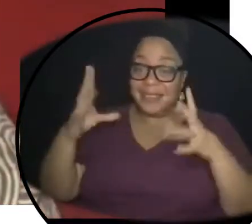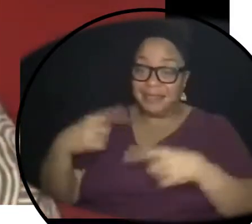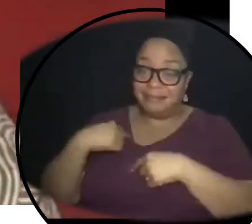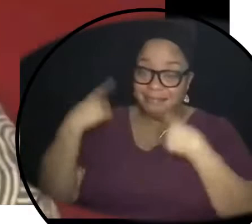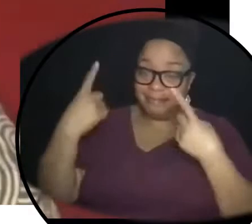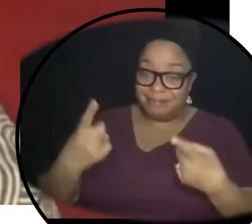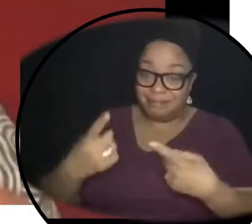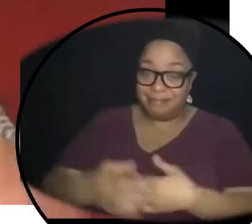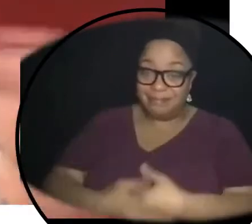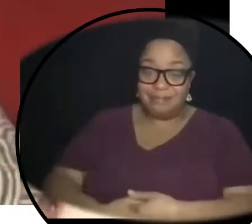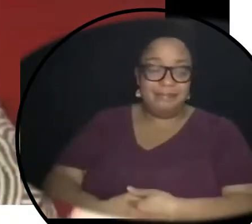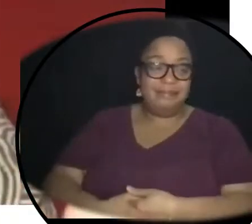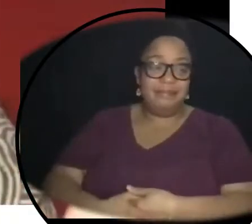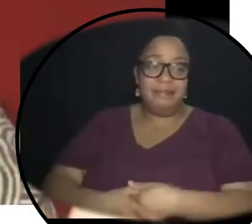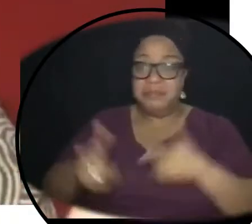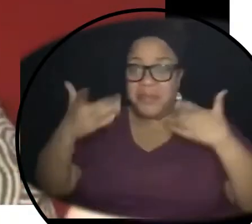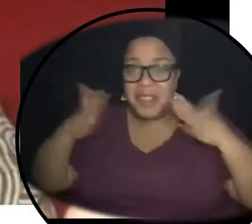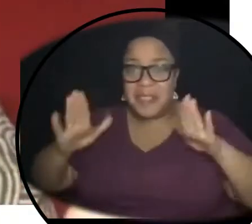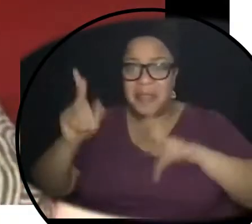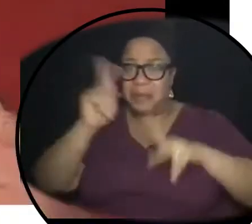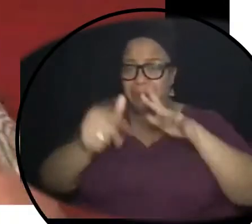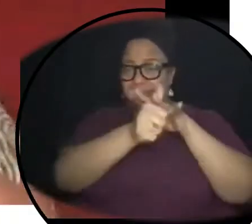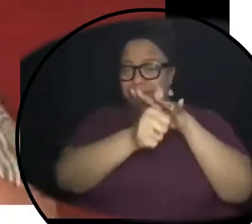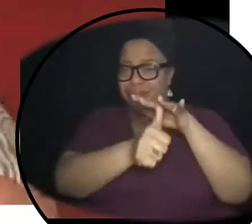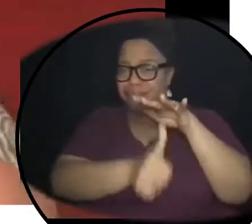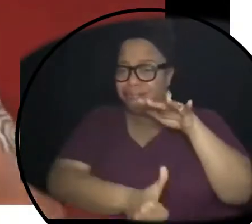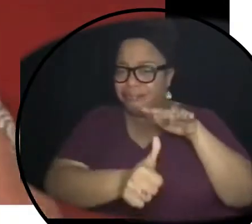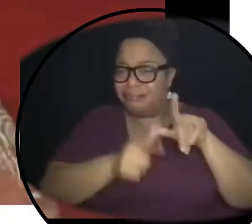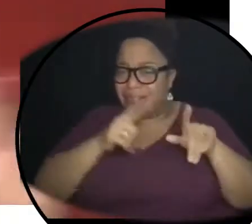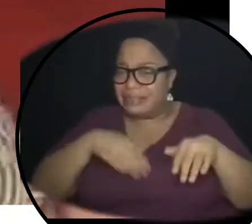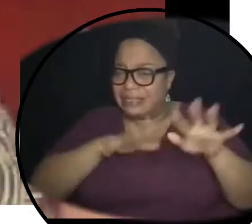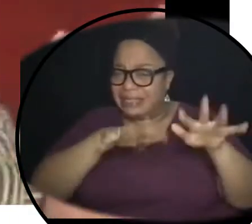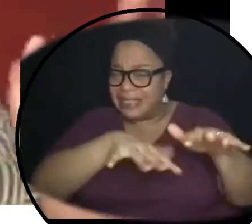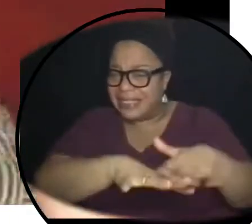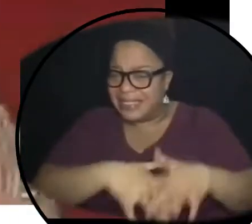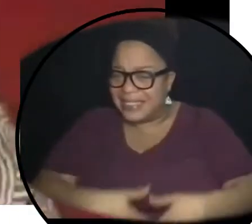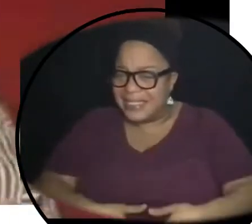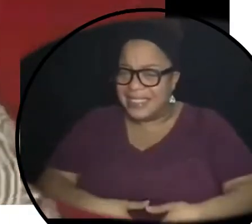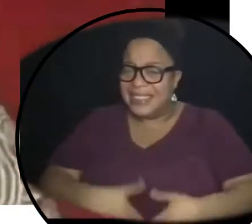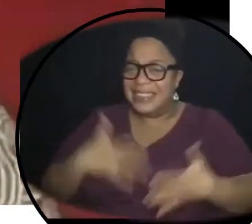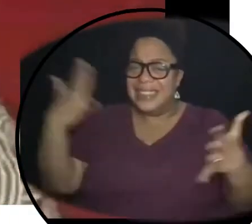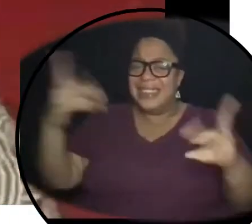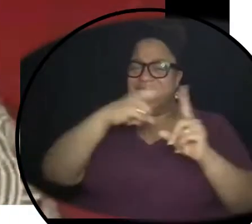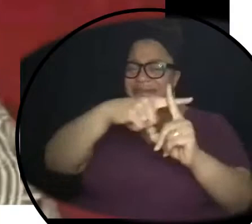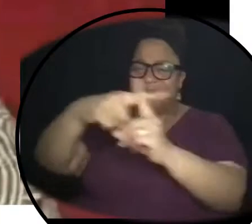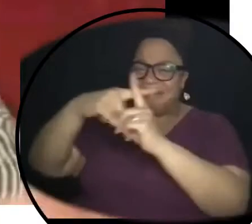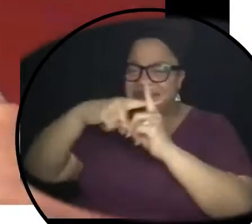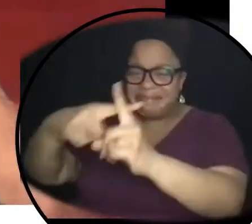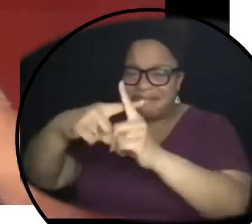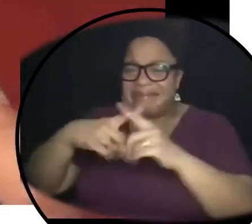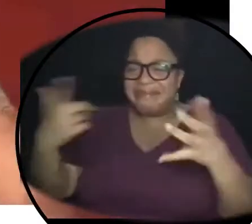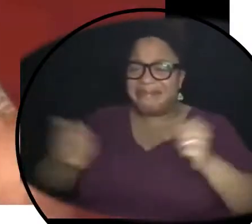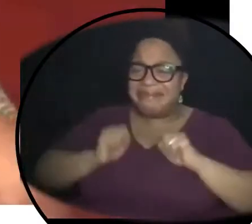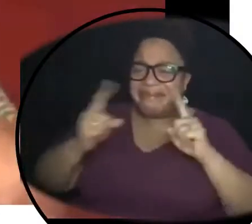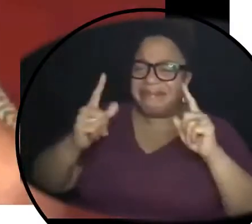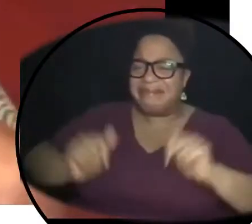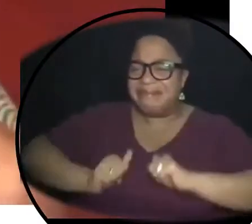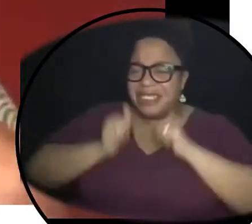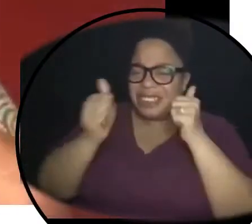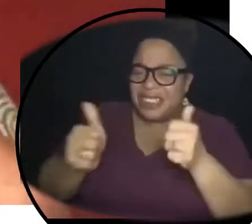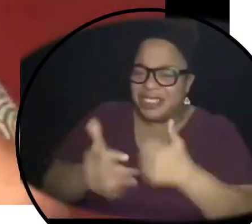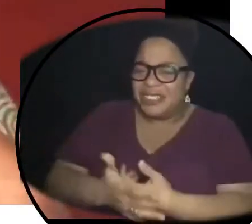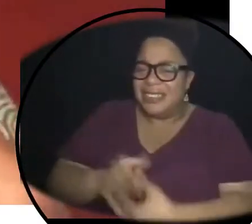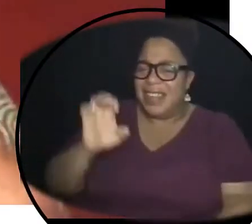in Italy to migrants, refugees of color, barely makes international news. So what